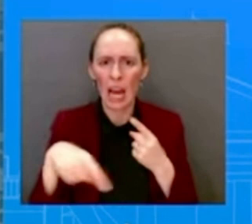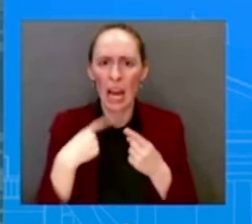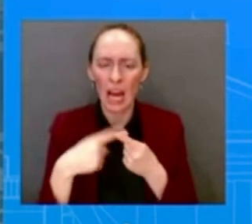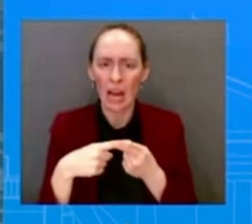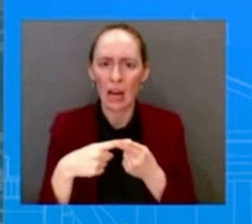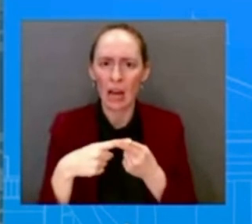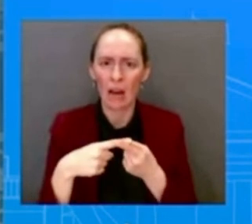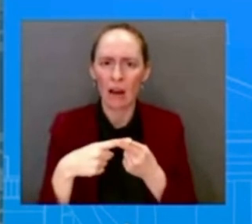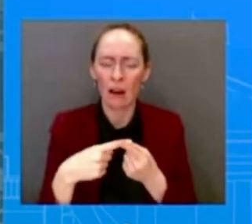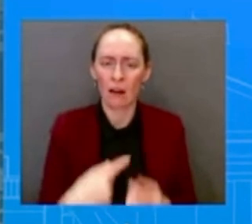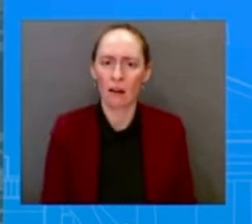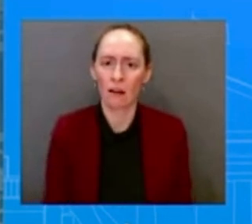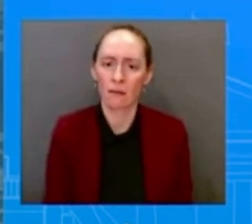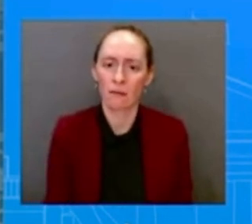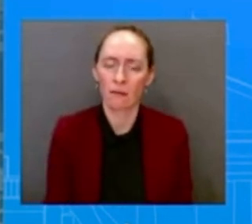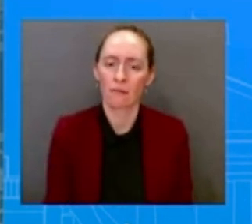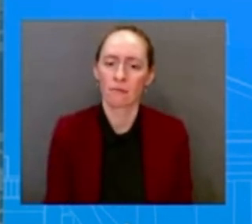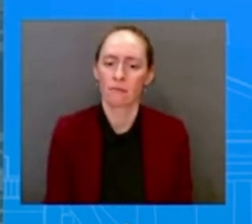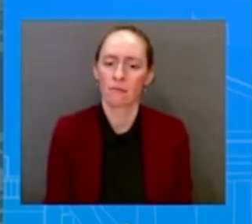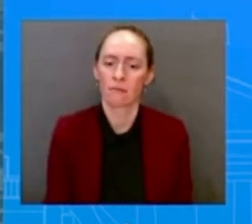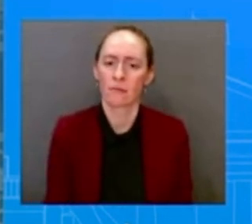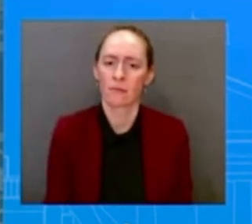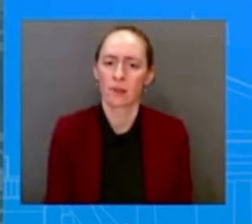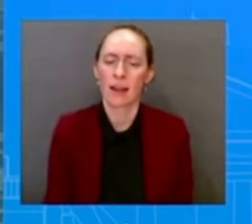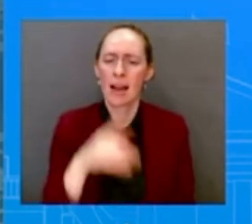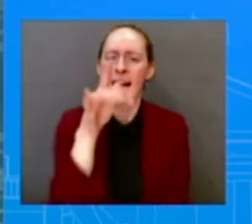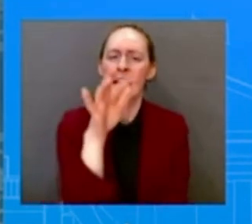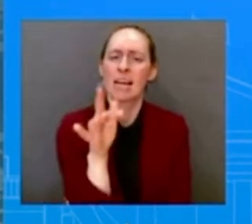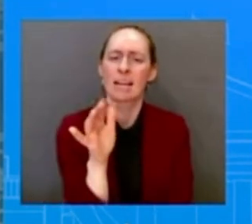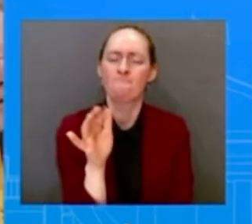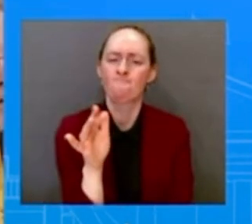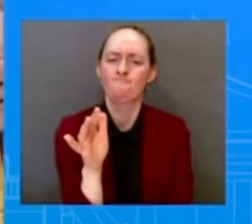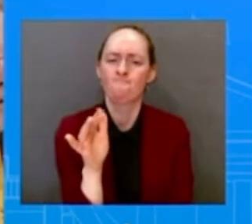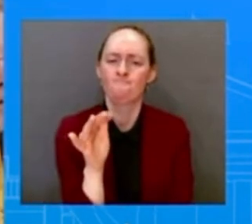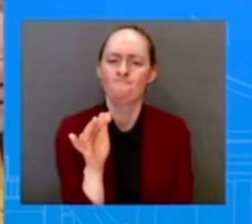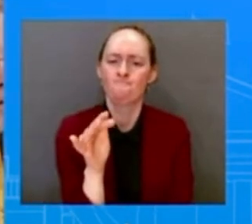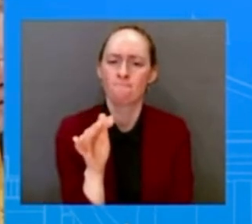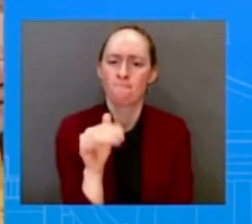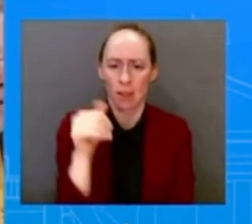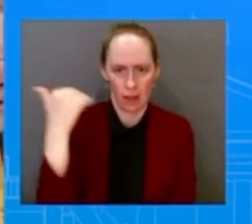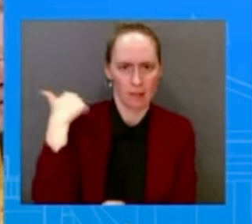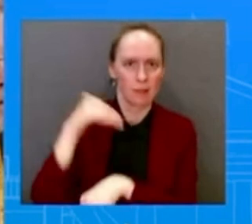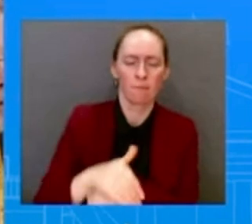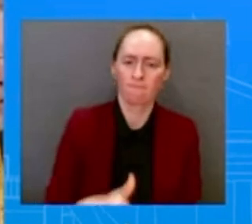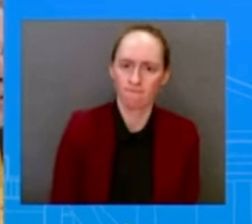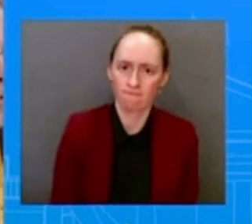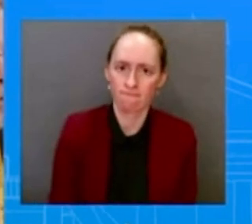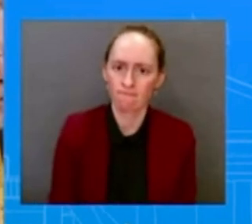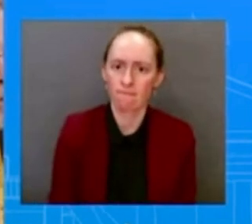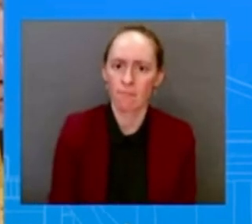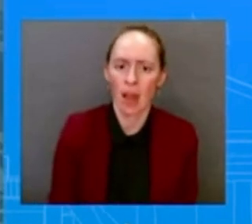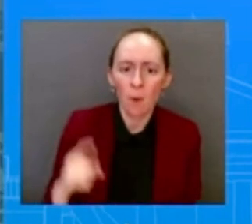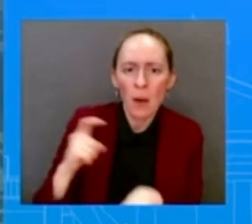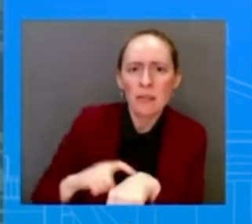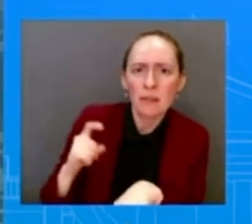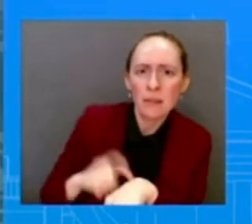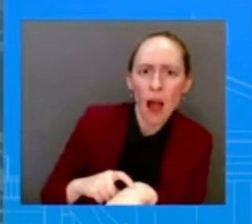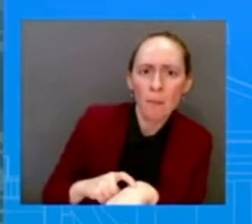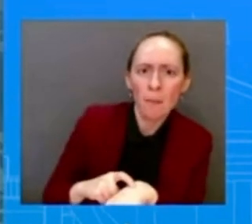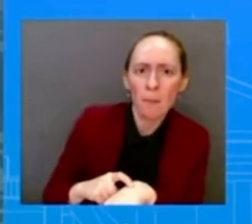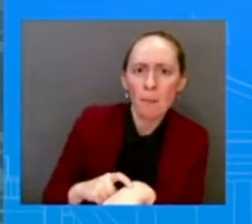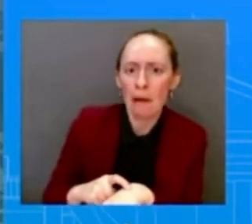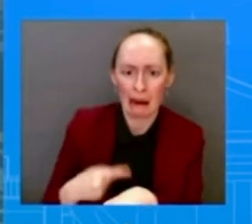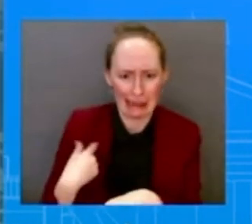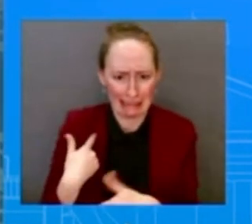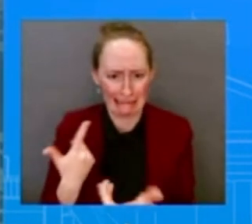track first came to our attention last evening. Okay. What time thereabouts? I don't have an exact time on the clock for you. It was last